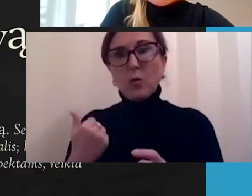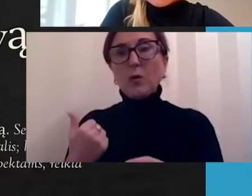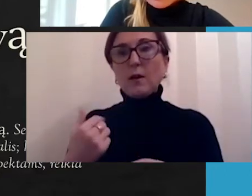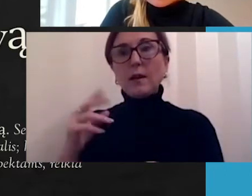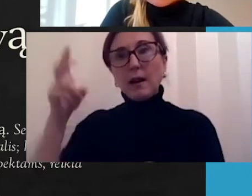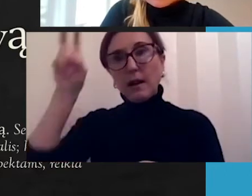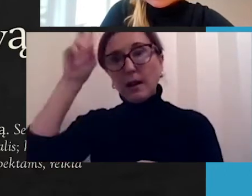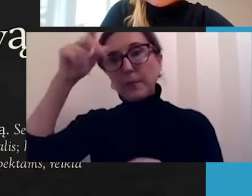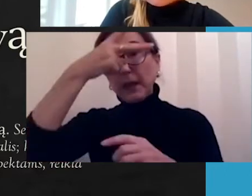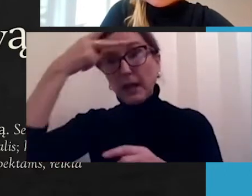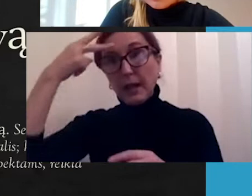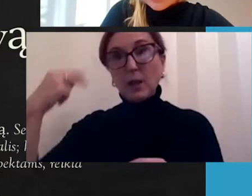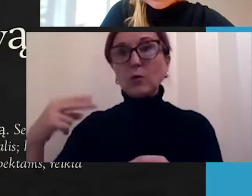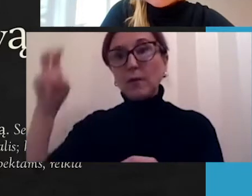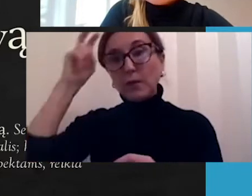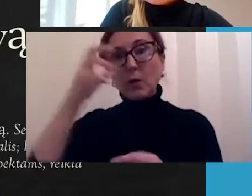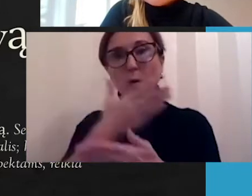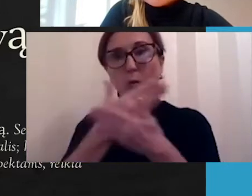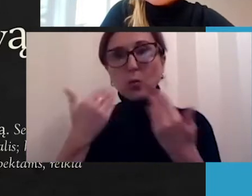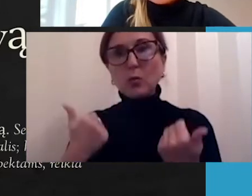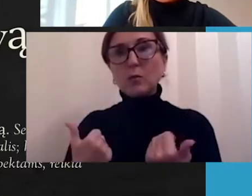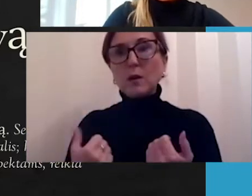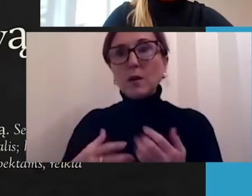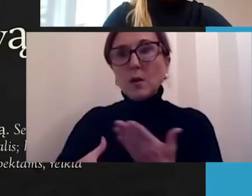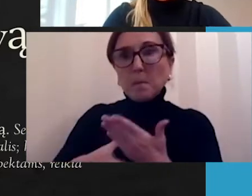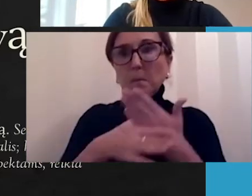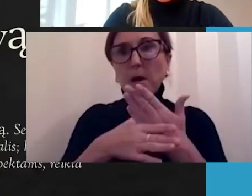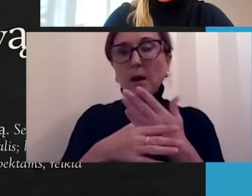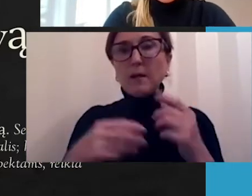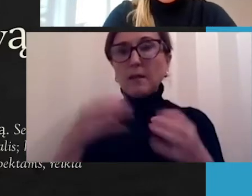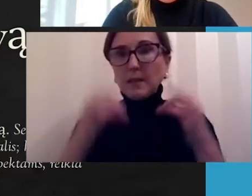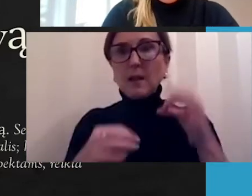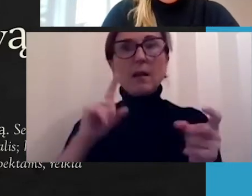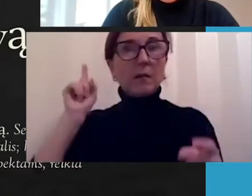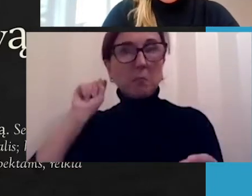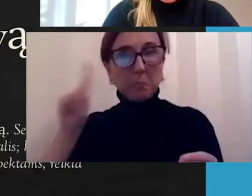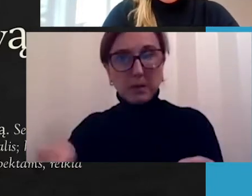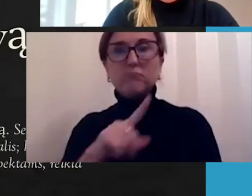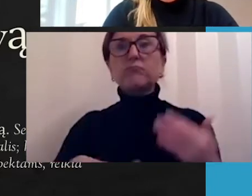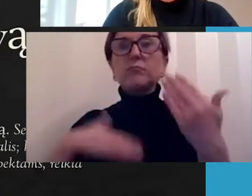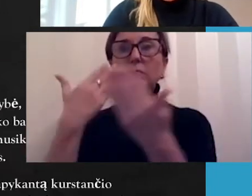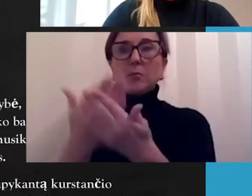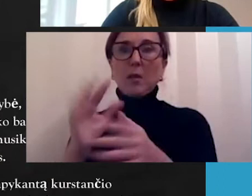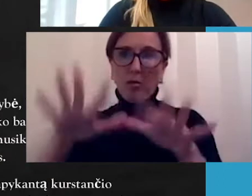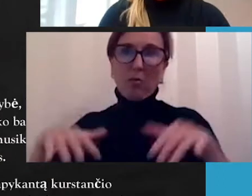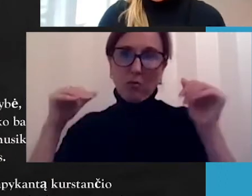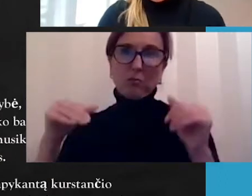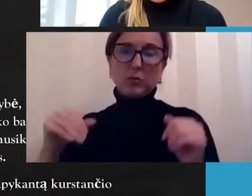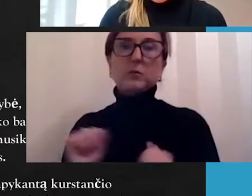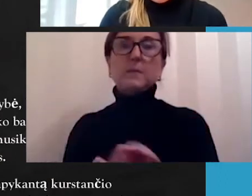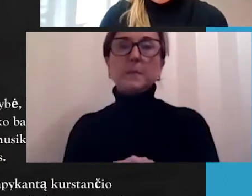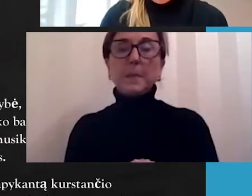the victims had appropriate reaction. However, the courts violated Article